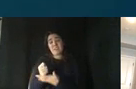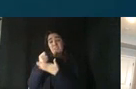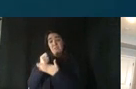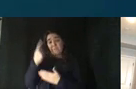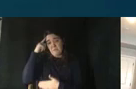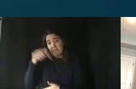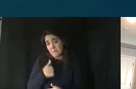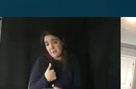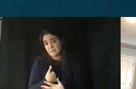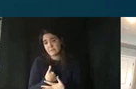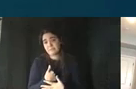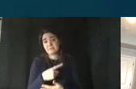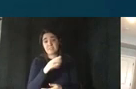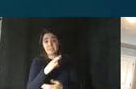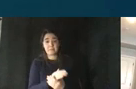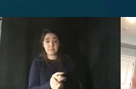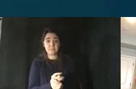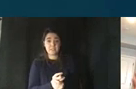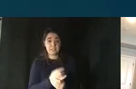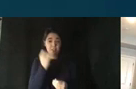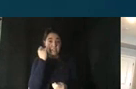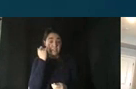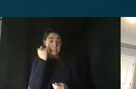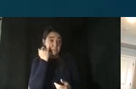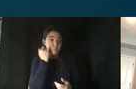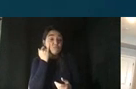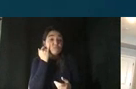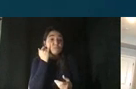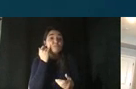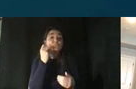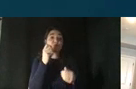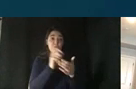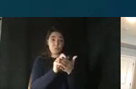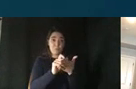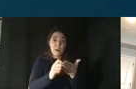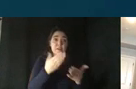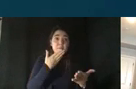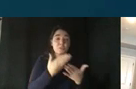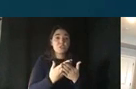read. You want to be a good writer? Read, read, read. Write, write, write.